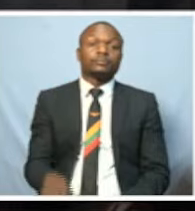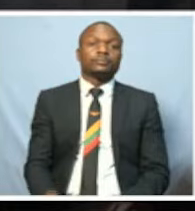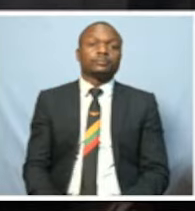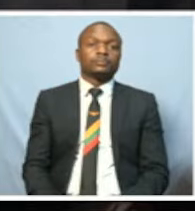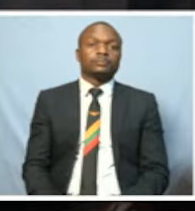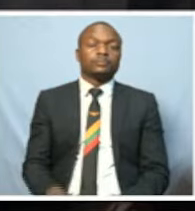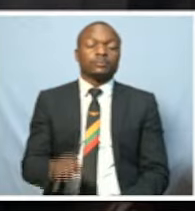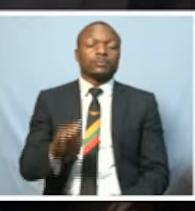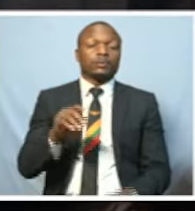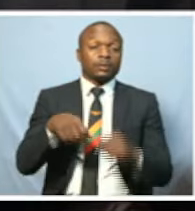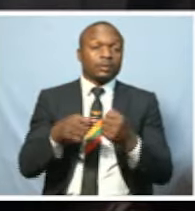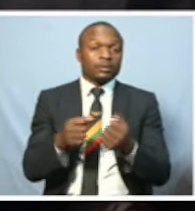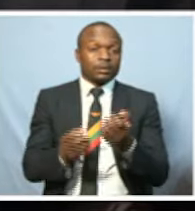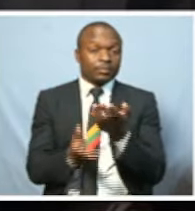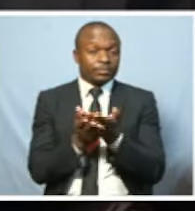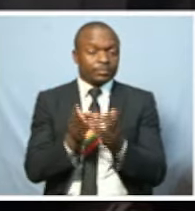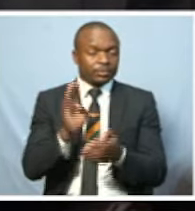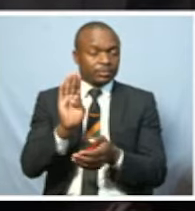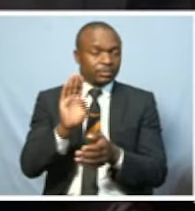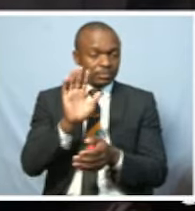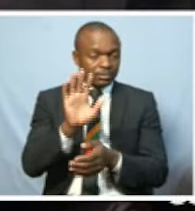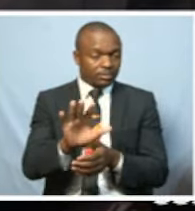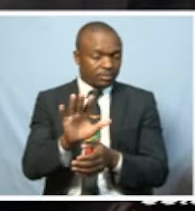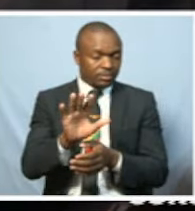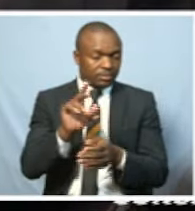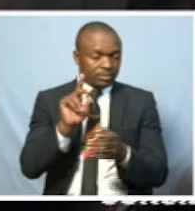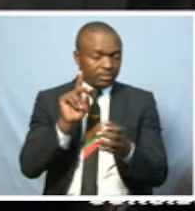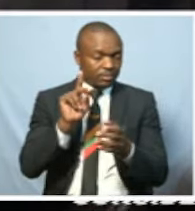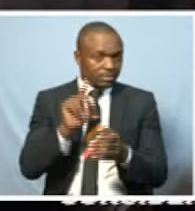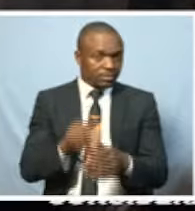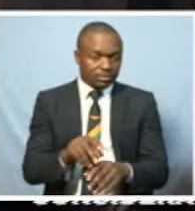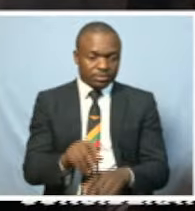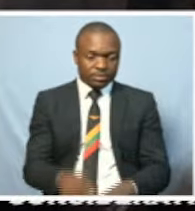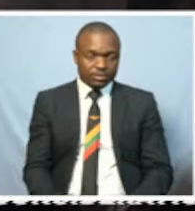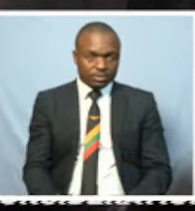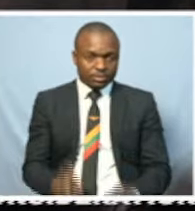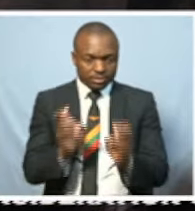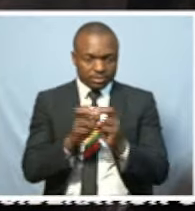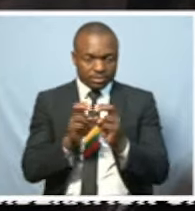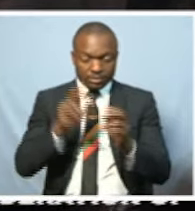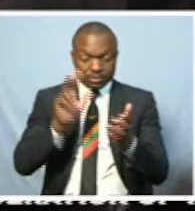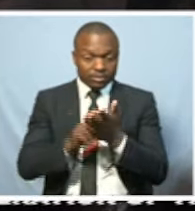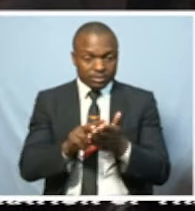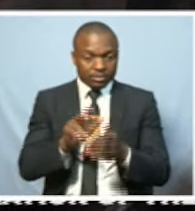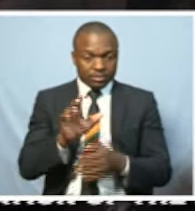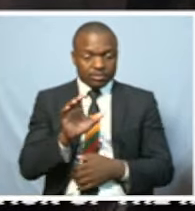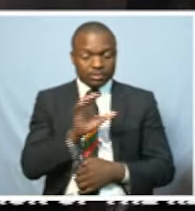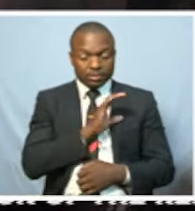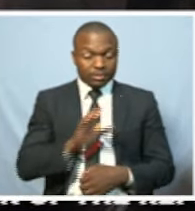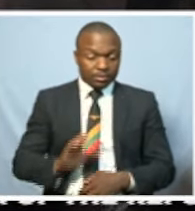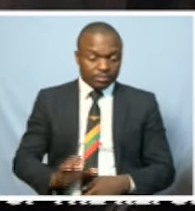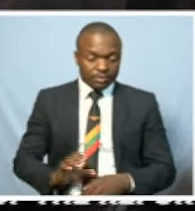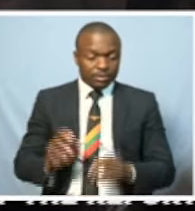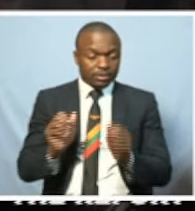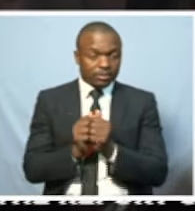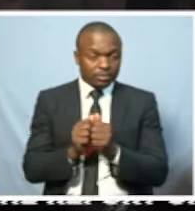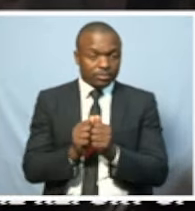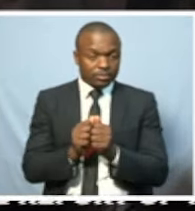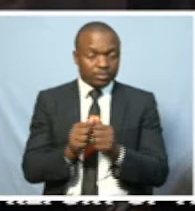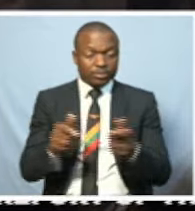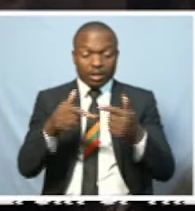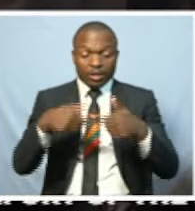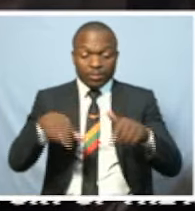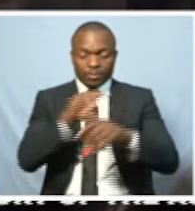Appendix B, there's a contract that is signed between the client and the contractor for this particular project.